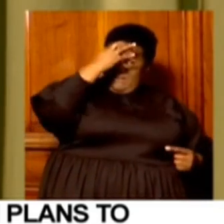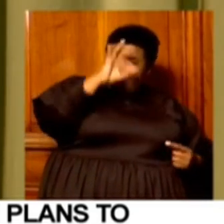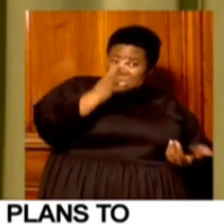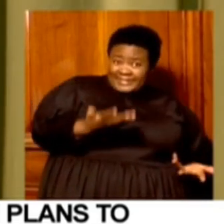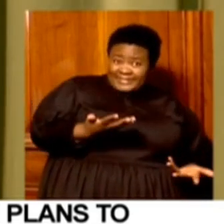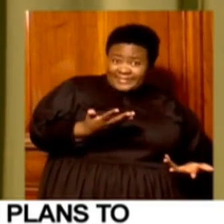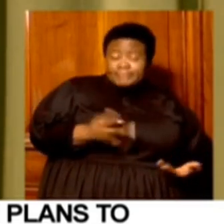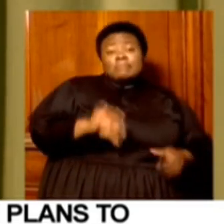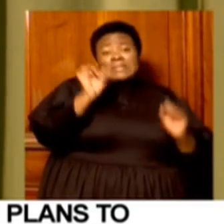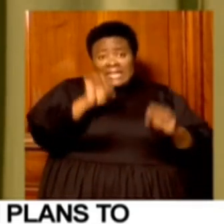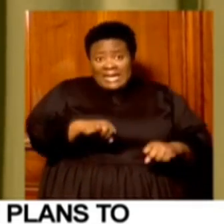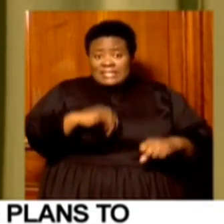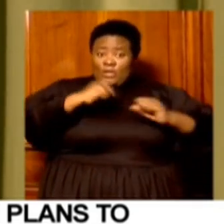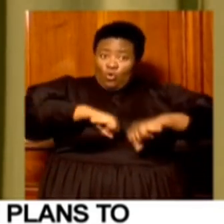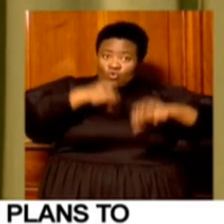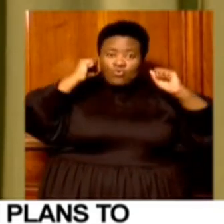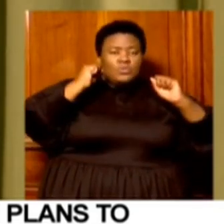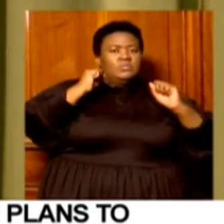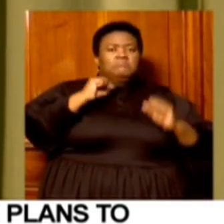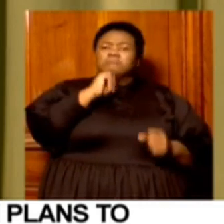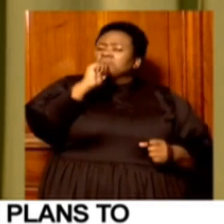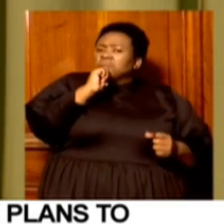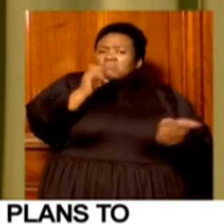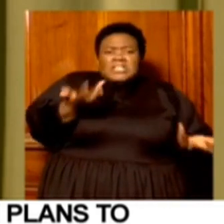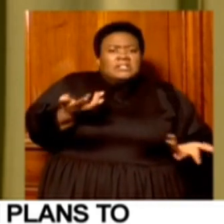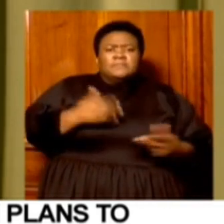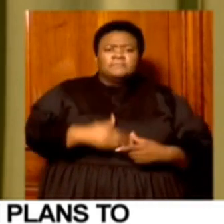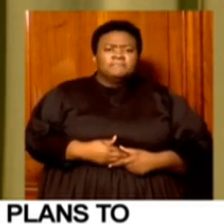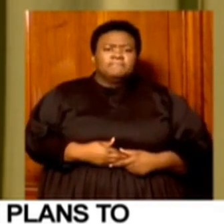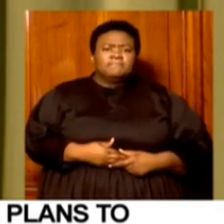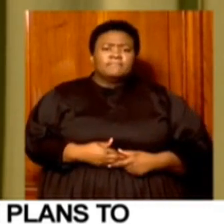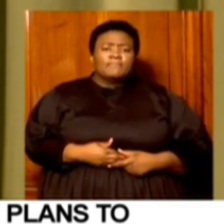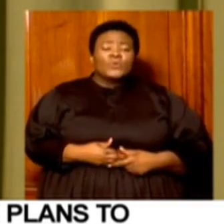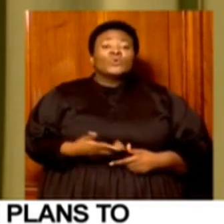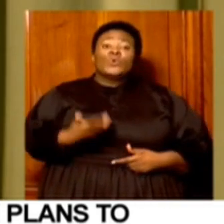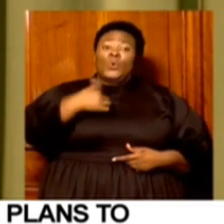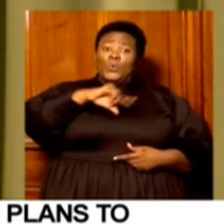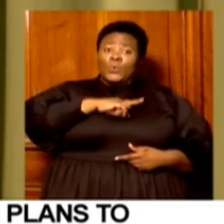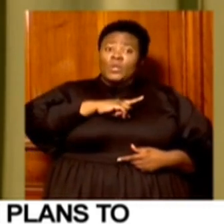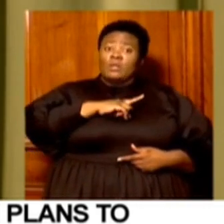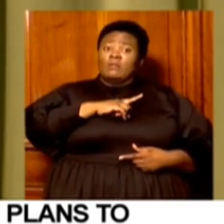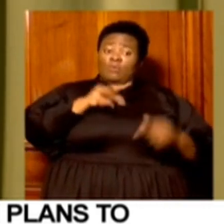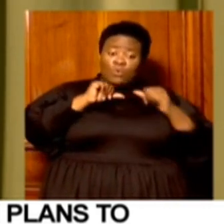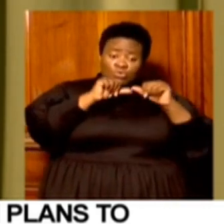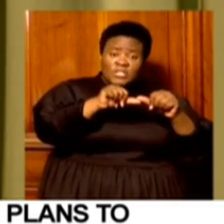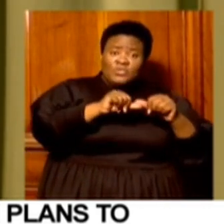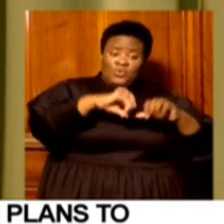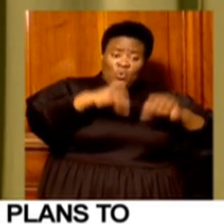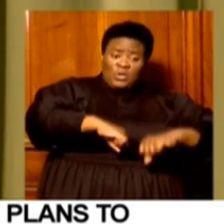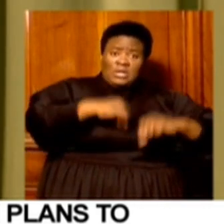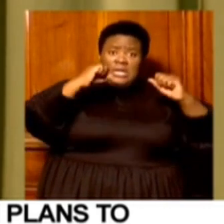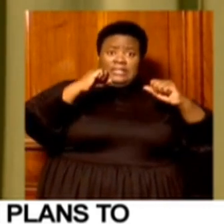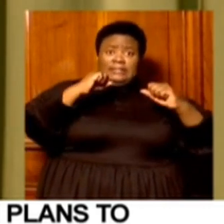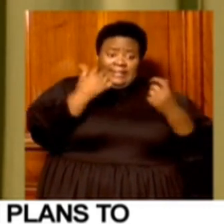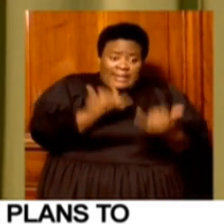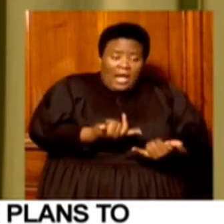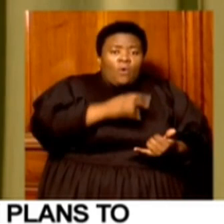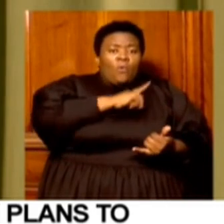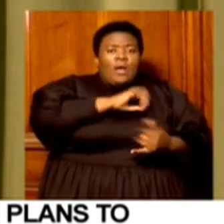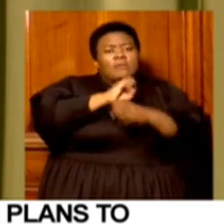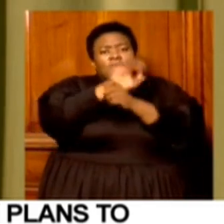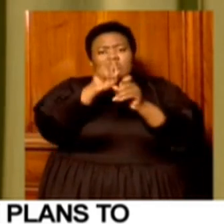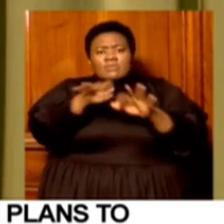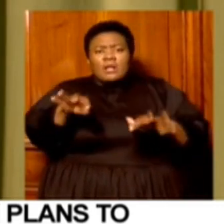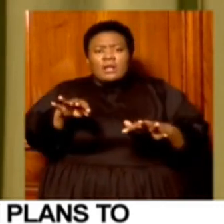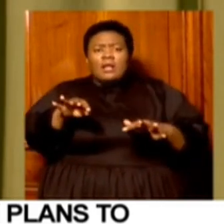did not conclude this matter. Should we not continue to conclude it because we've got COVID-19? No.